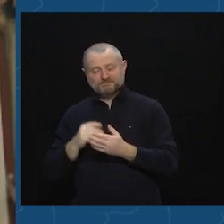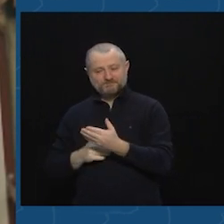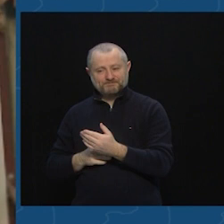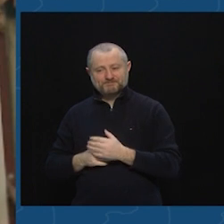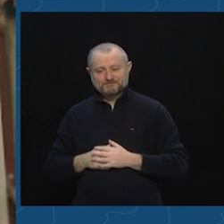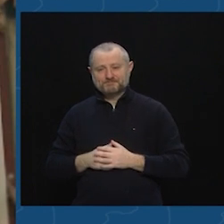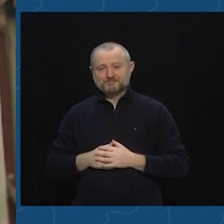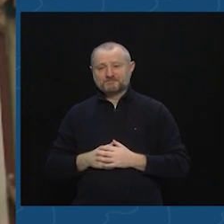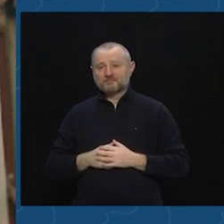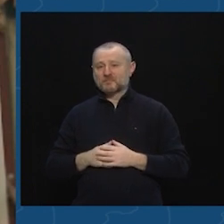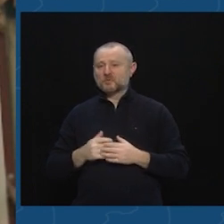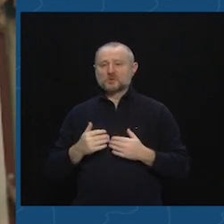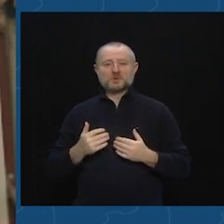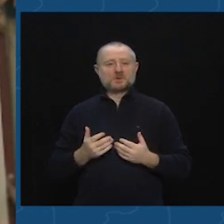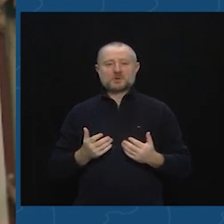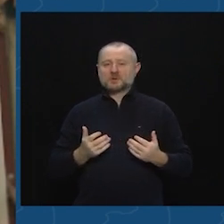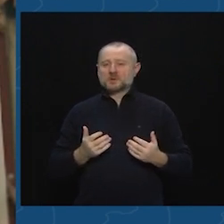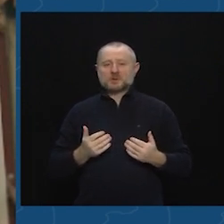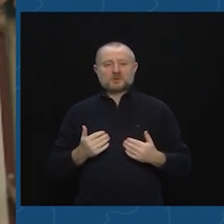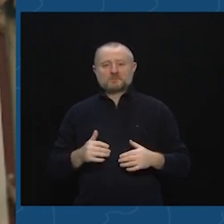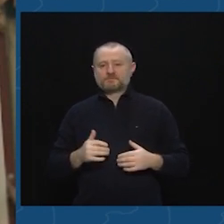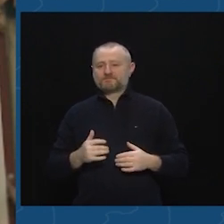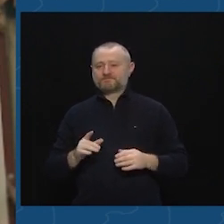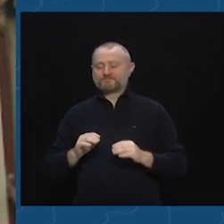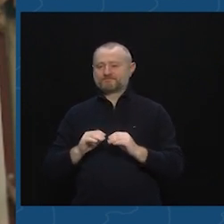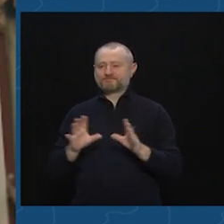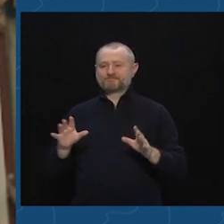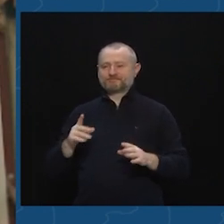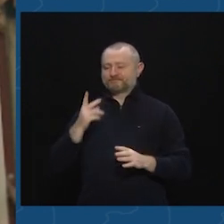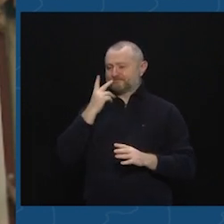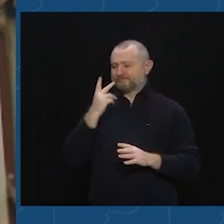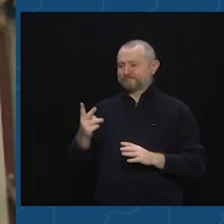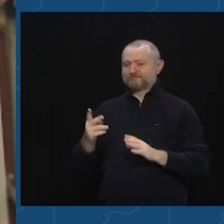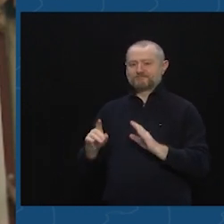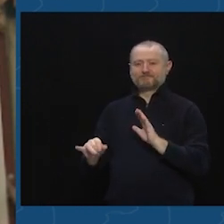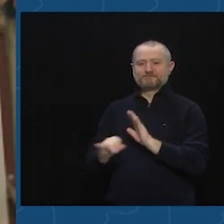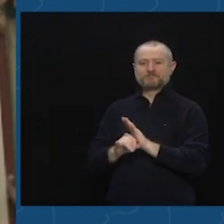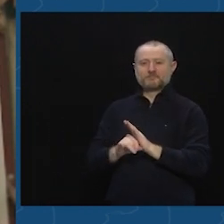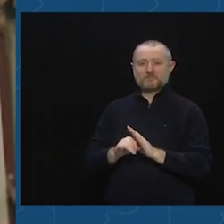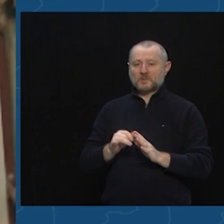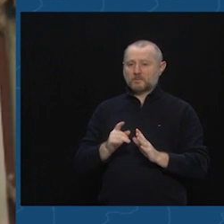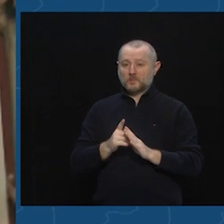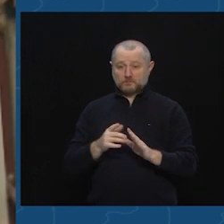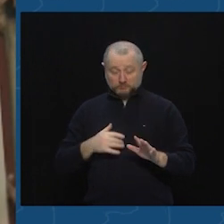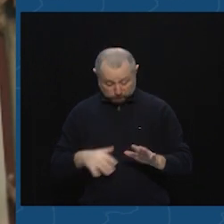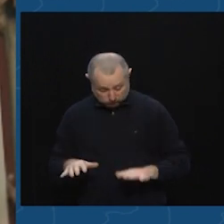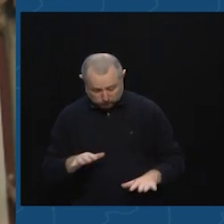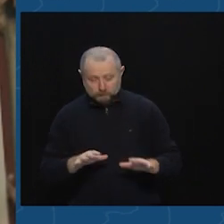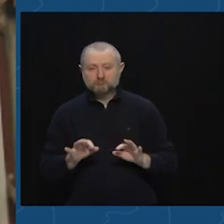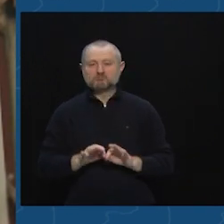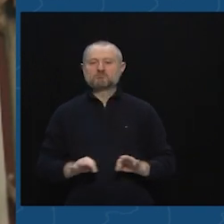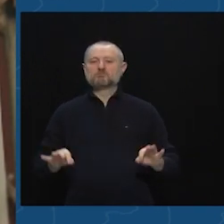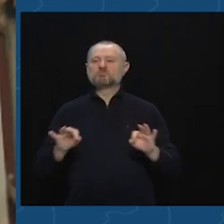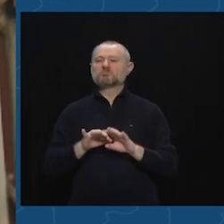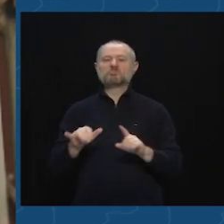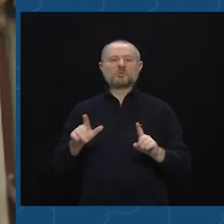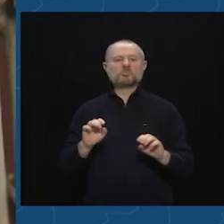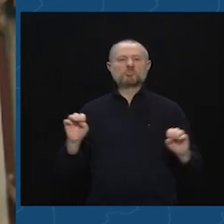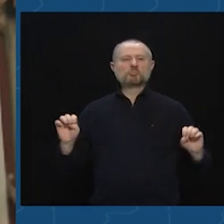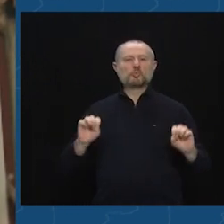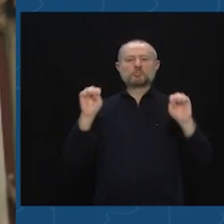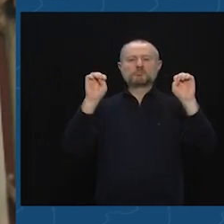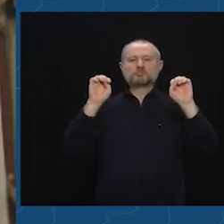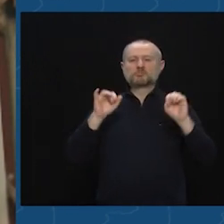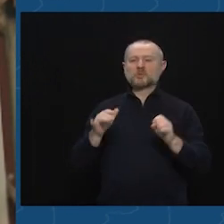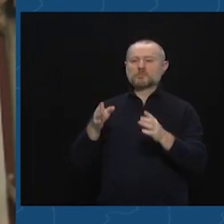moment is. A person appeared to have gone to the hospital because they had an asthma problem.